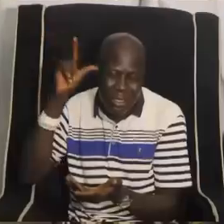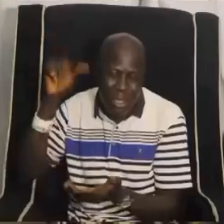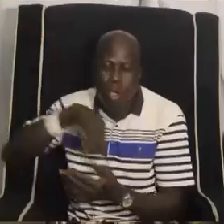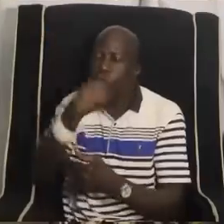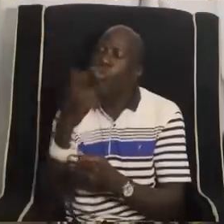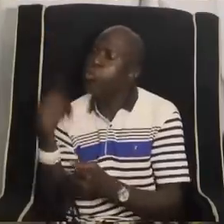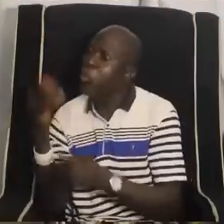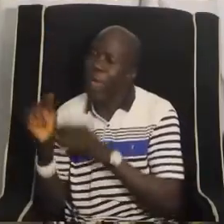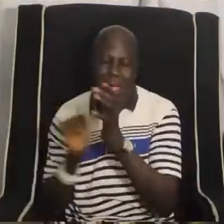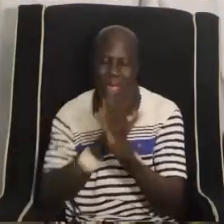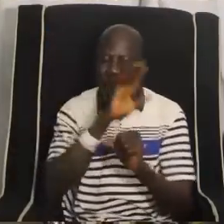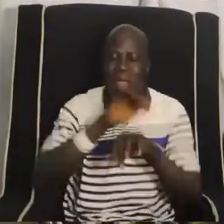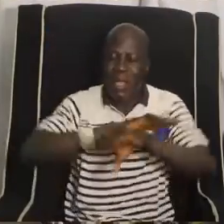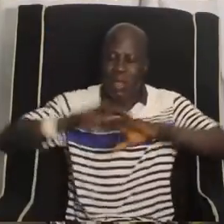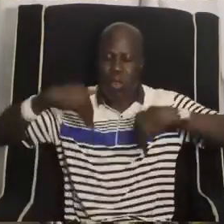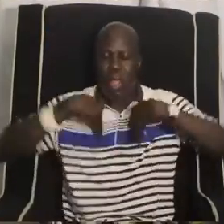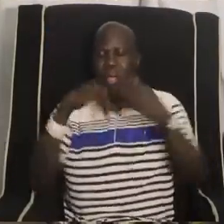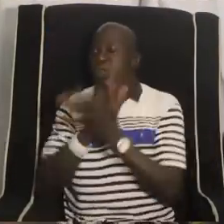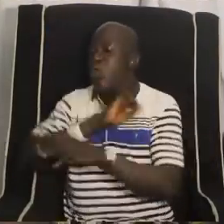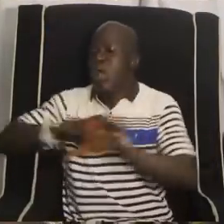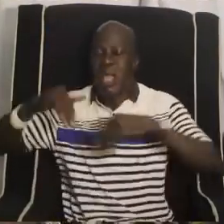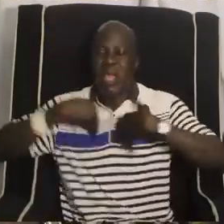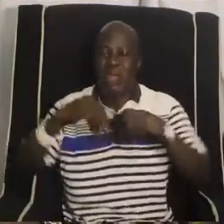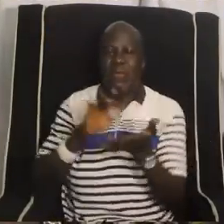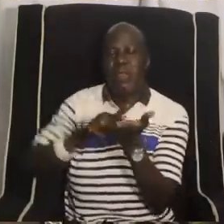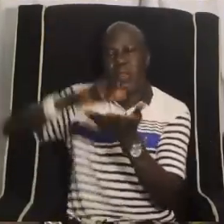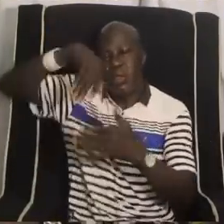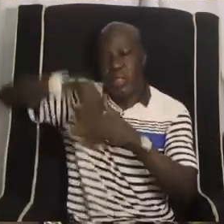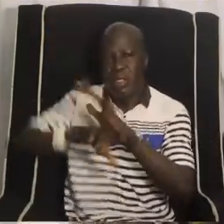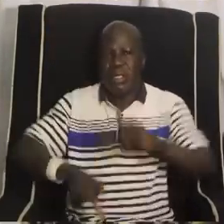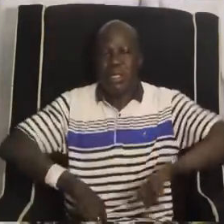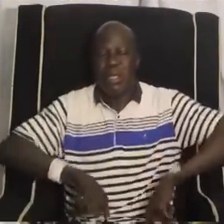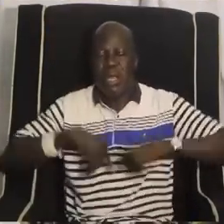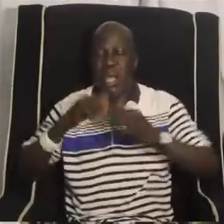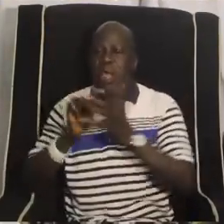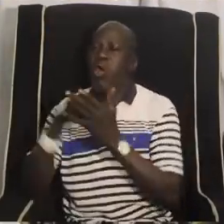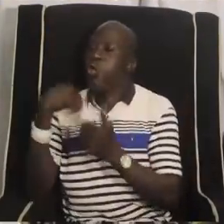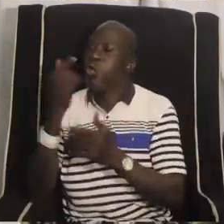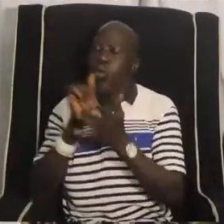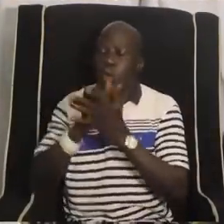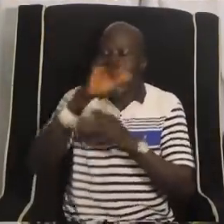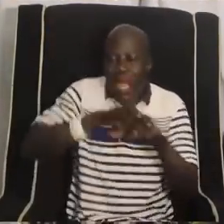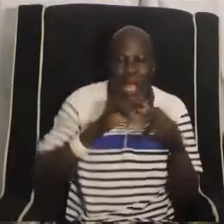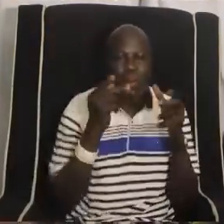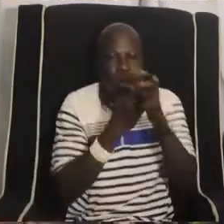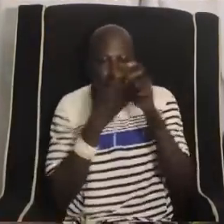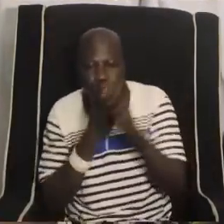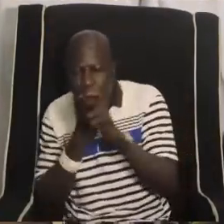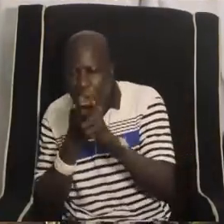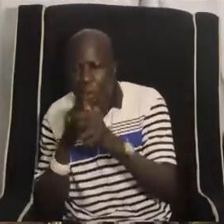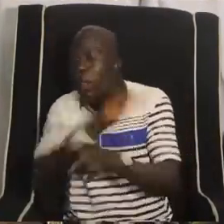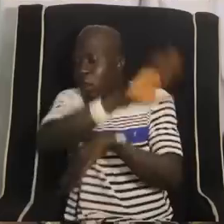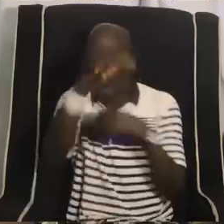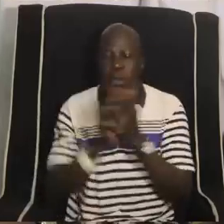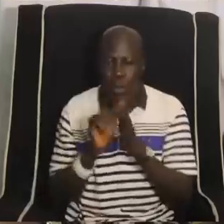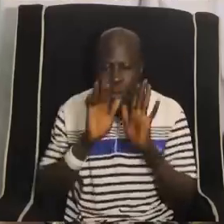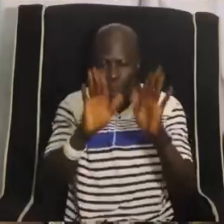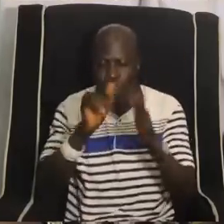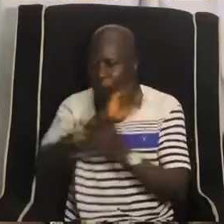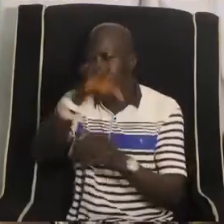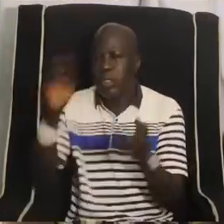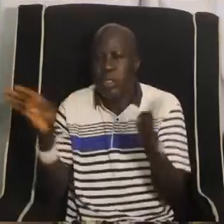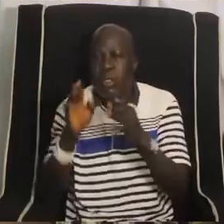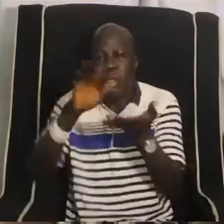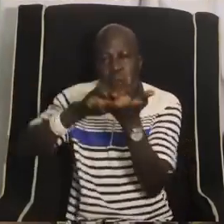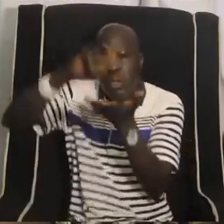ẹ̀dá ènìyàn tí ó gbà lógo láyé. Every mankind that will be glorious in life. Gbogbo àwọn tá sáré ògo tí wọ́n bá. Everyone that will pursue glory and